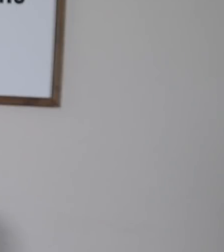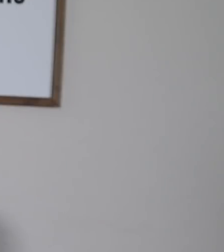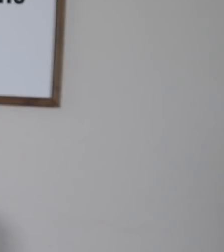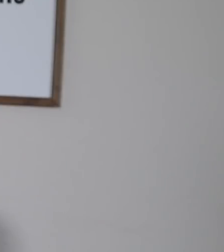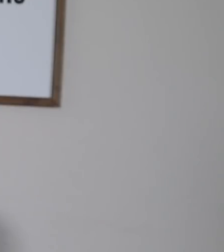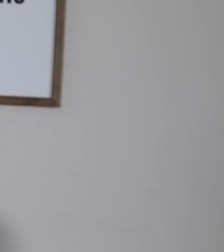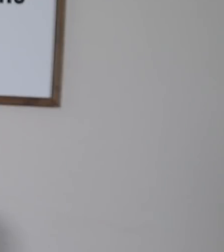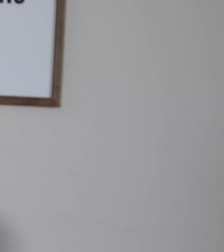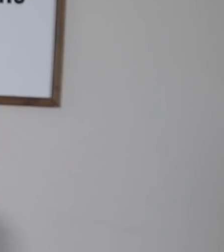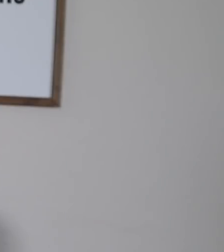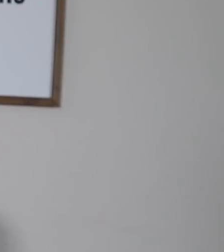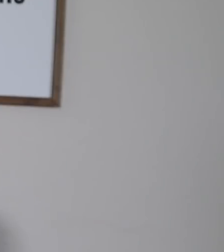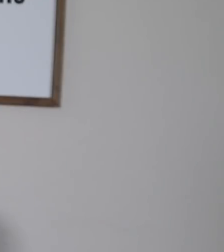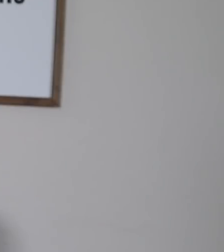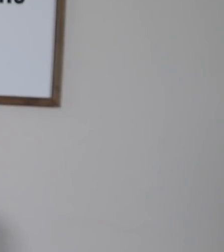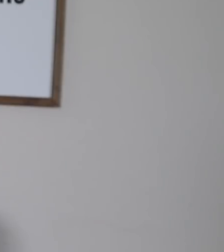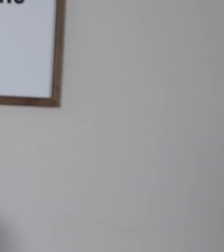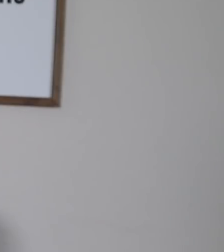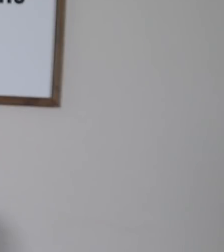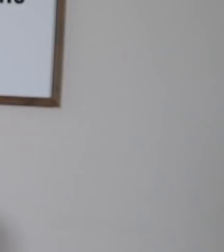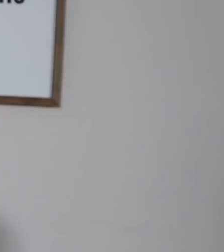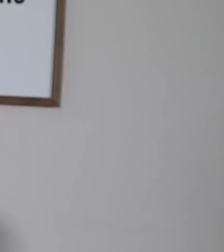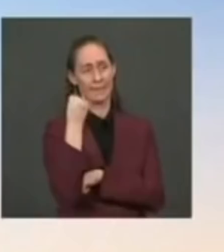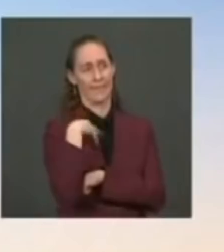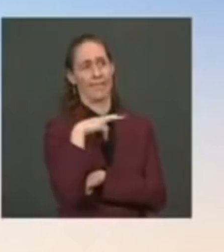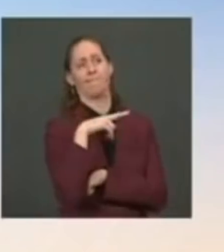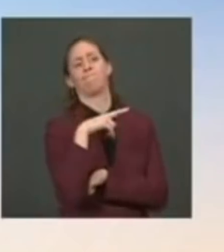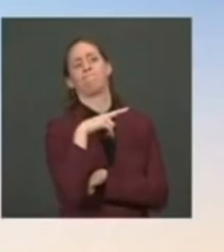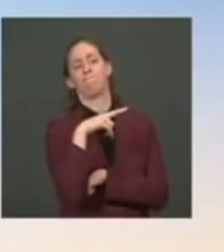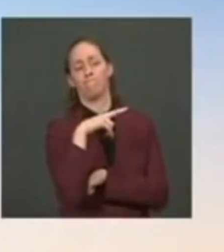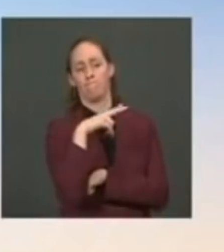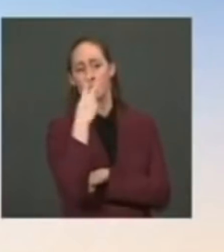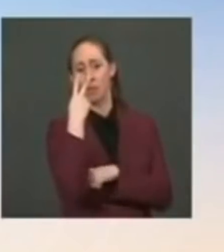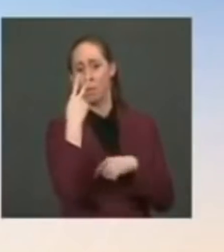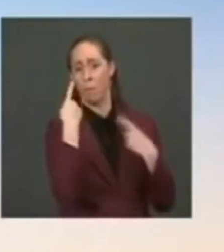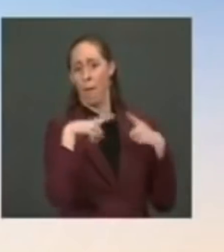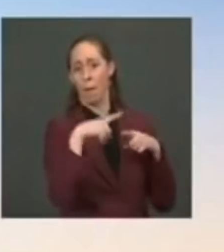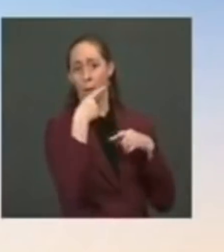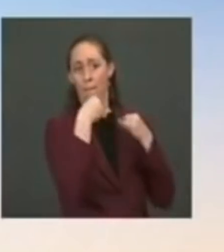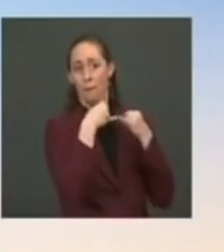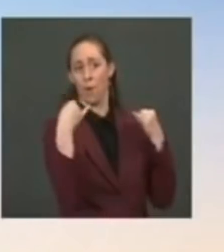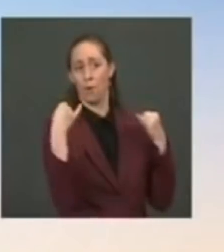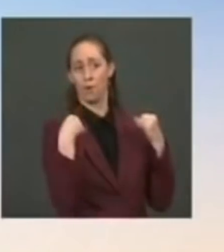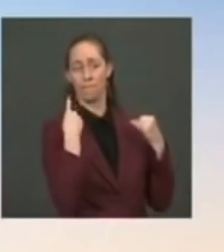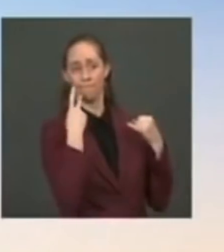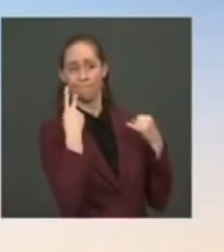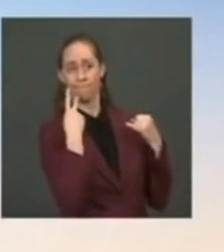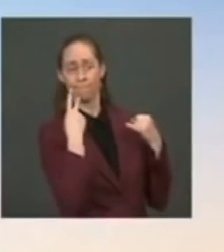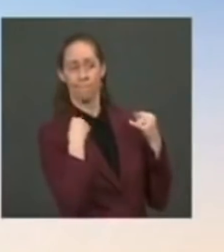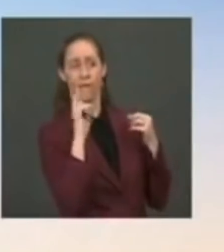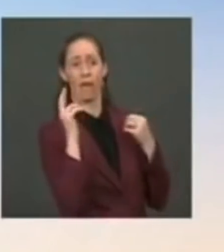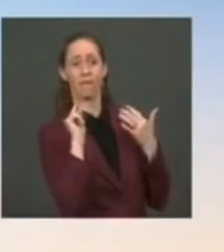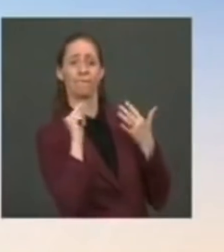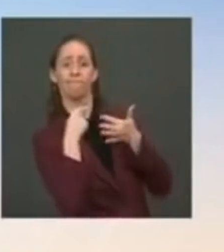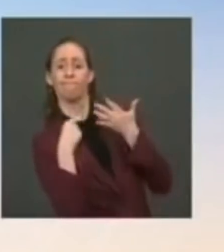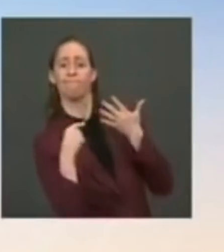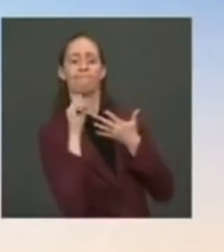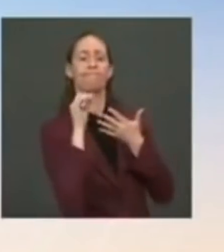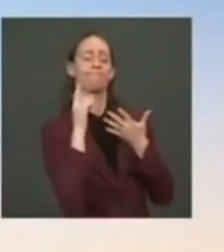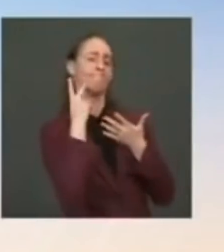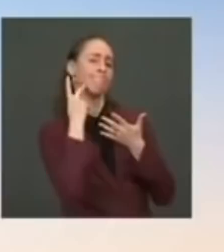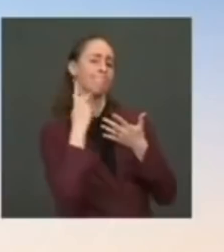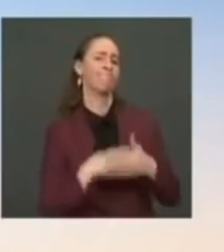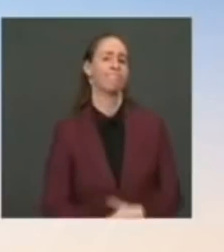is the White House responding to Manchin's opposition to the vaccine mandate. Switch gears totally to a comment from a statement from Senator Manchin last night. He voted